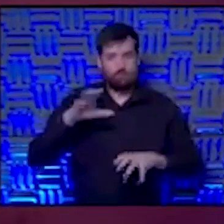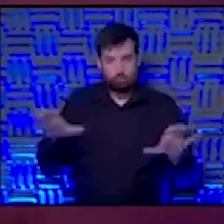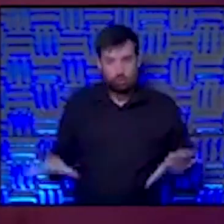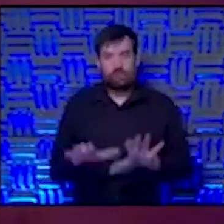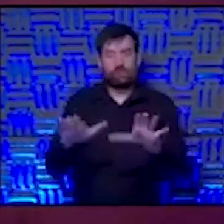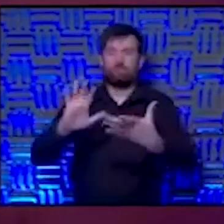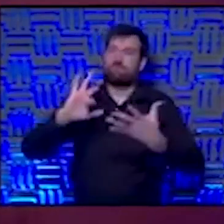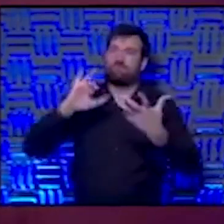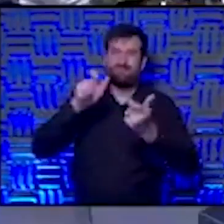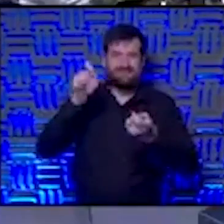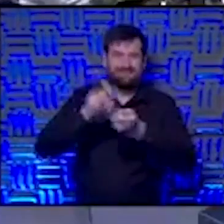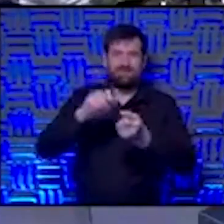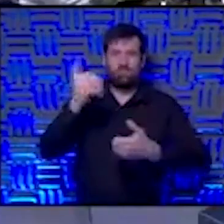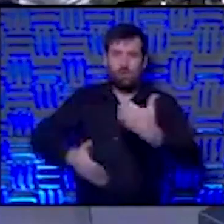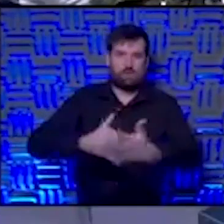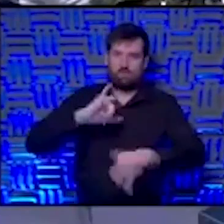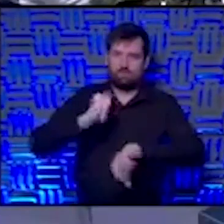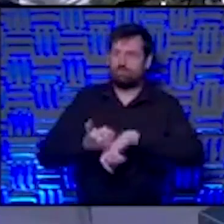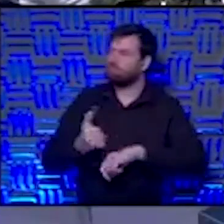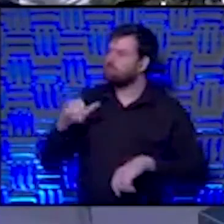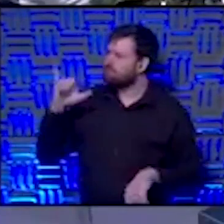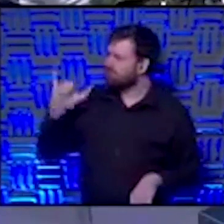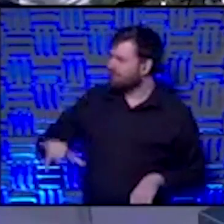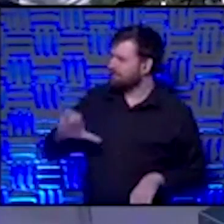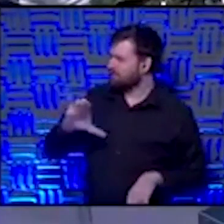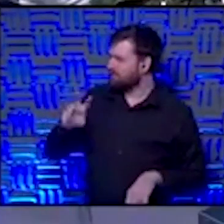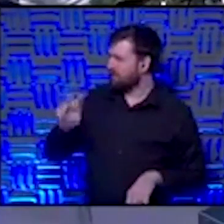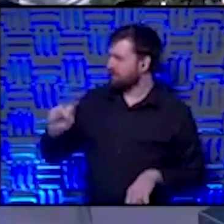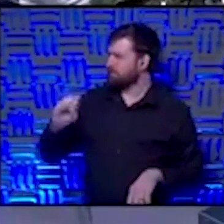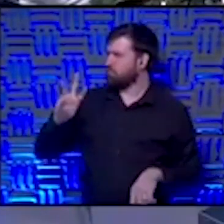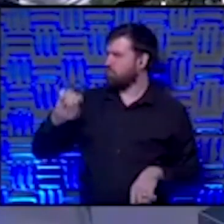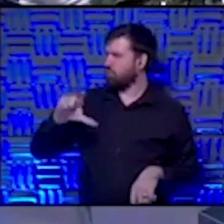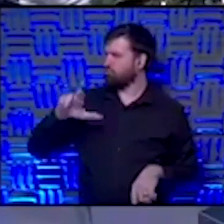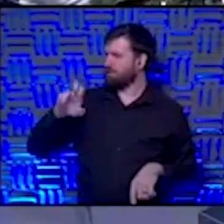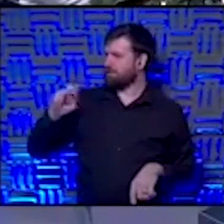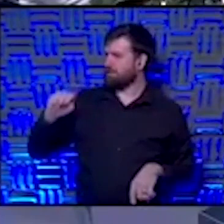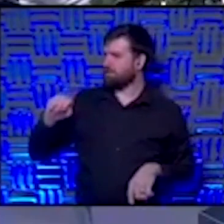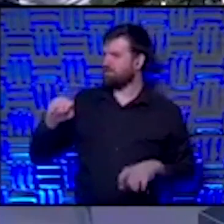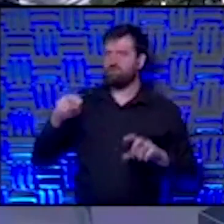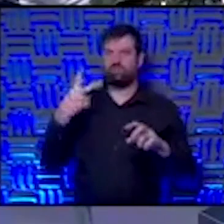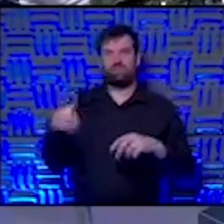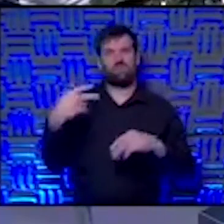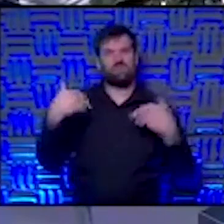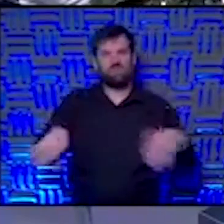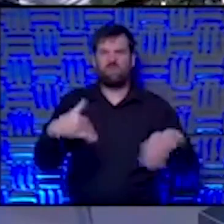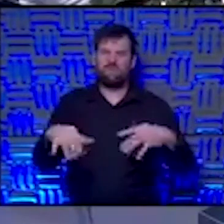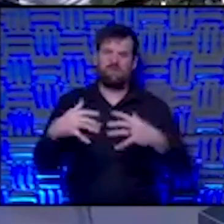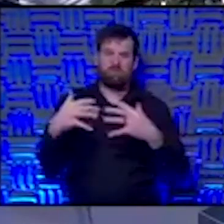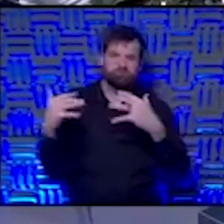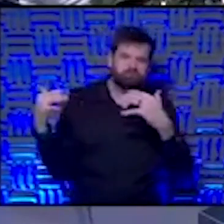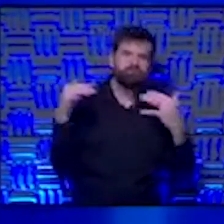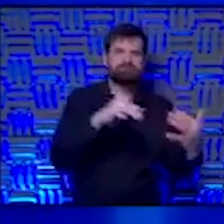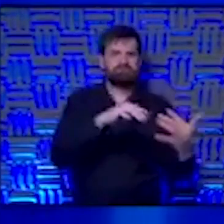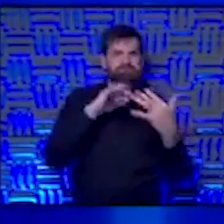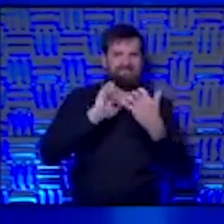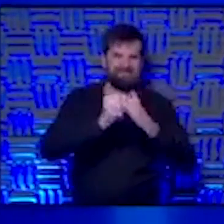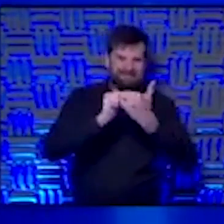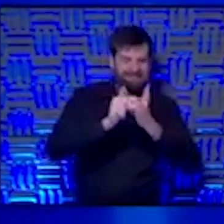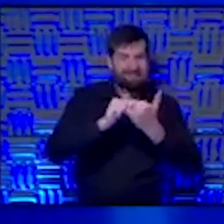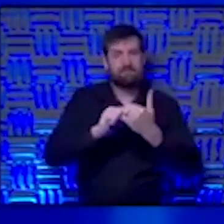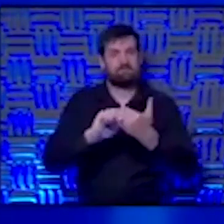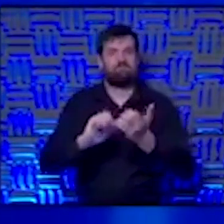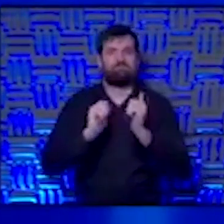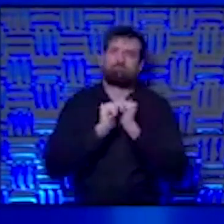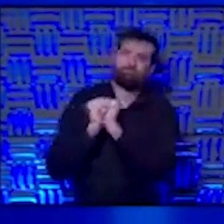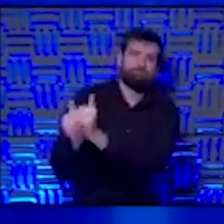process in play. Well, that CVS Walgreens thing is just to say, 2 ultra competitors coming together for this. That's pretty cool